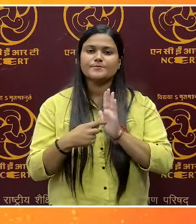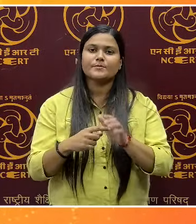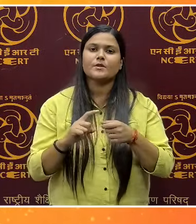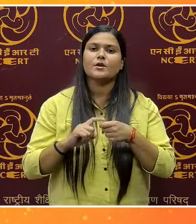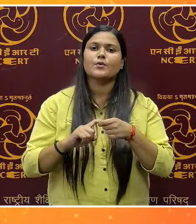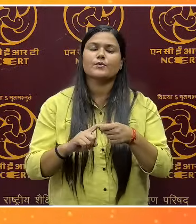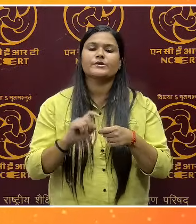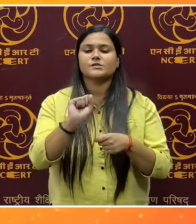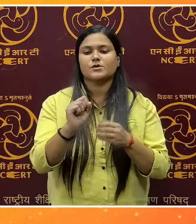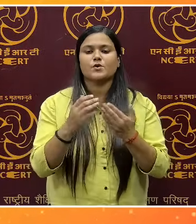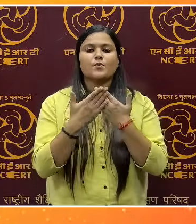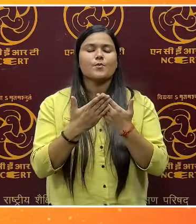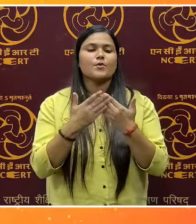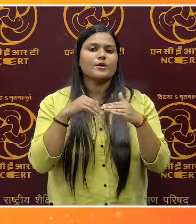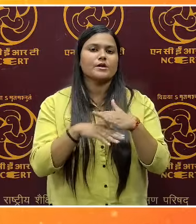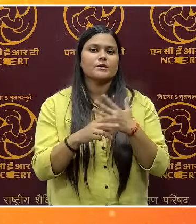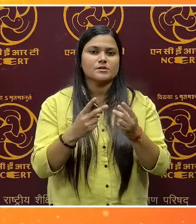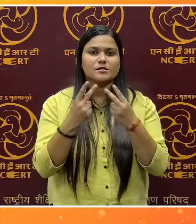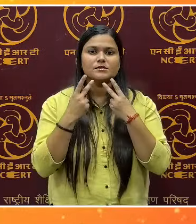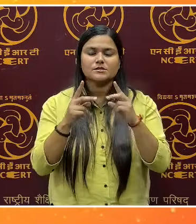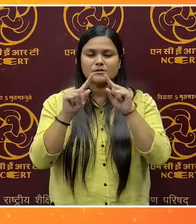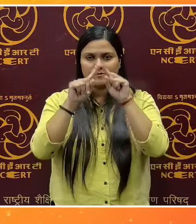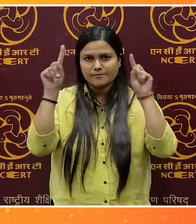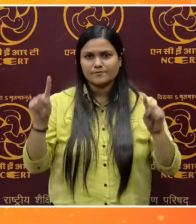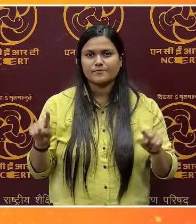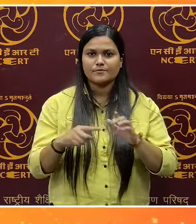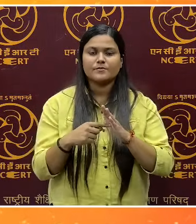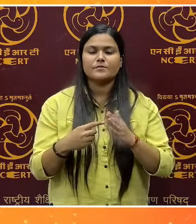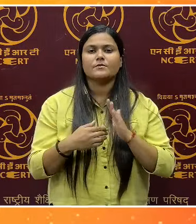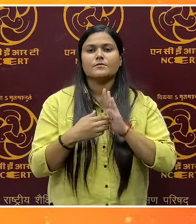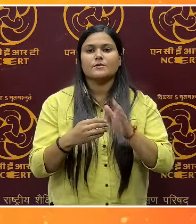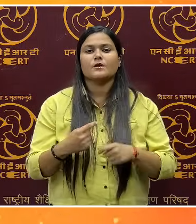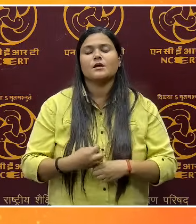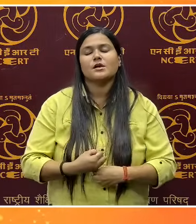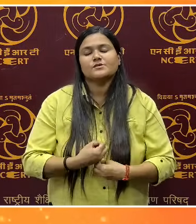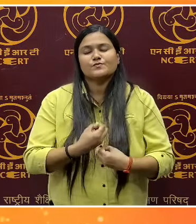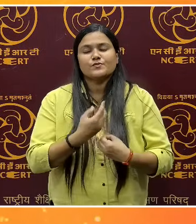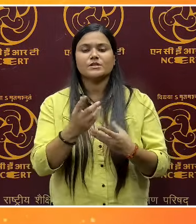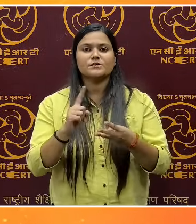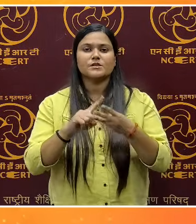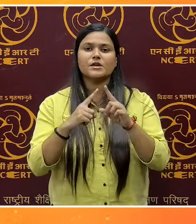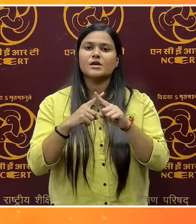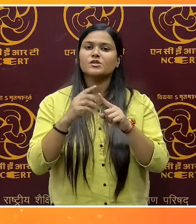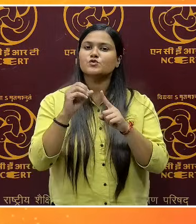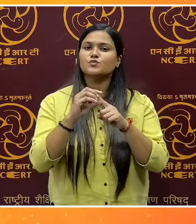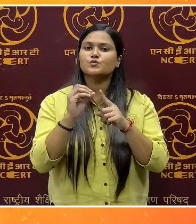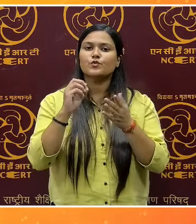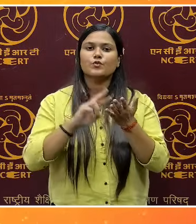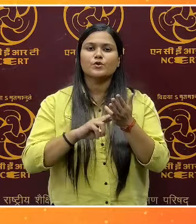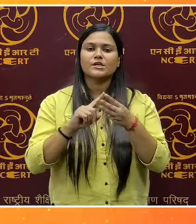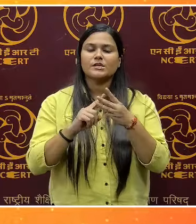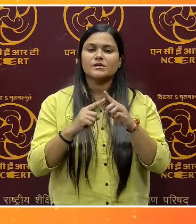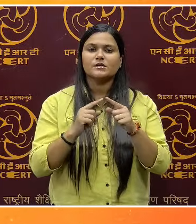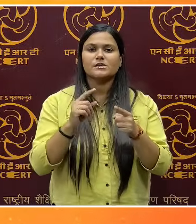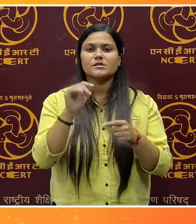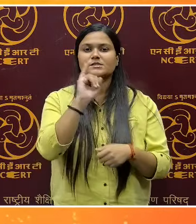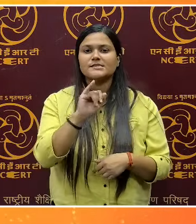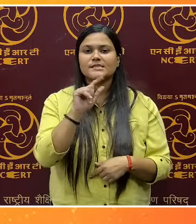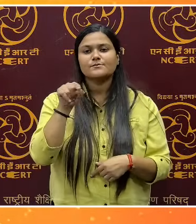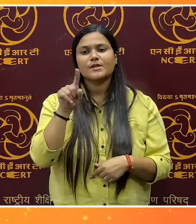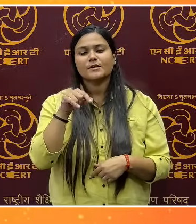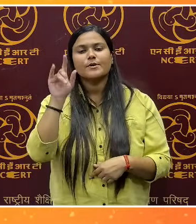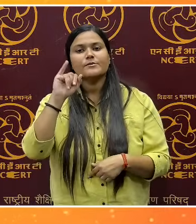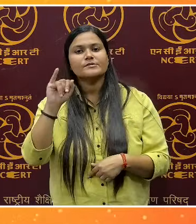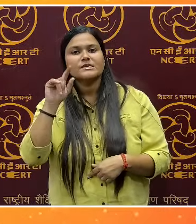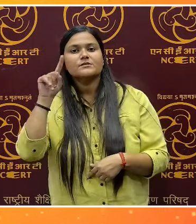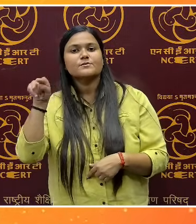textbook, children. You can see on your screens. Express the following in exponential form. We have 6 into 6 into 6 into 6. I can write as